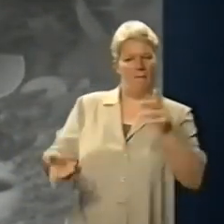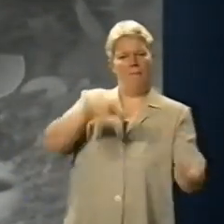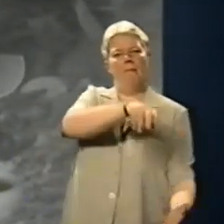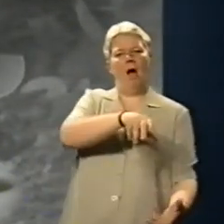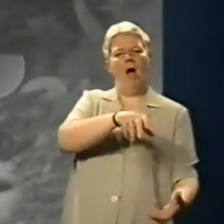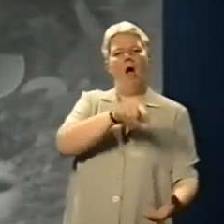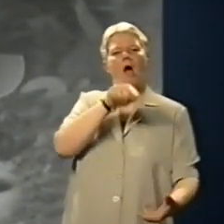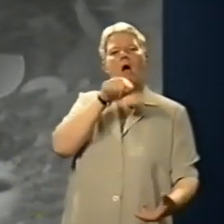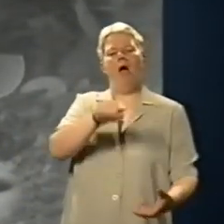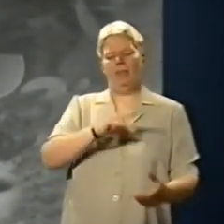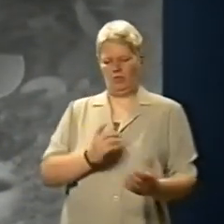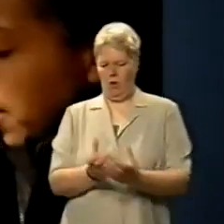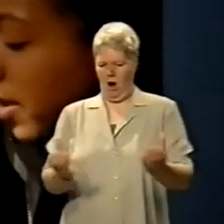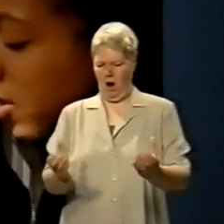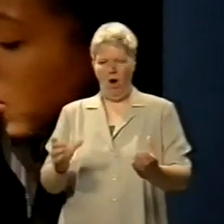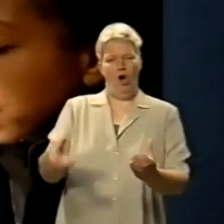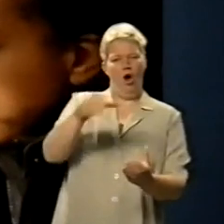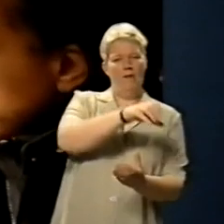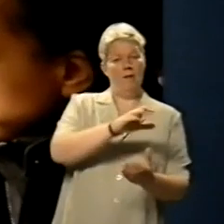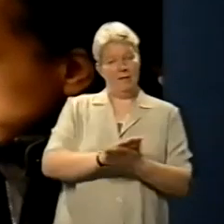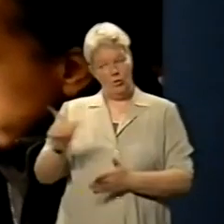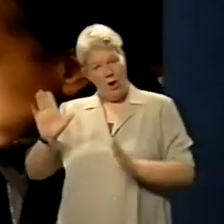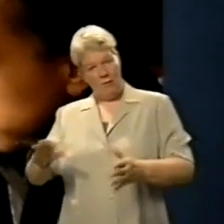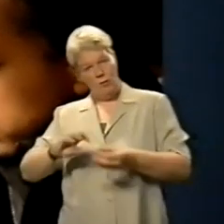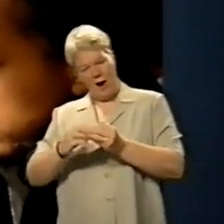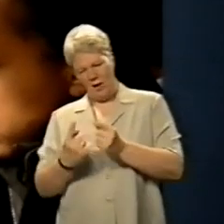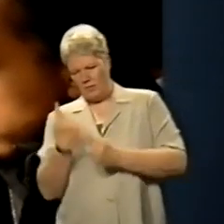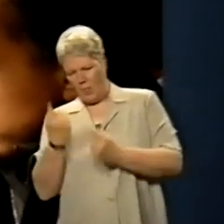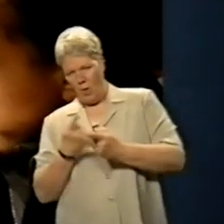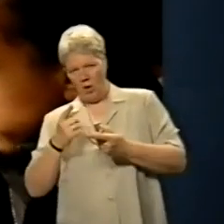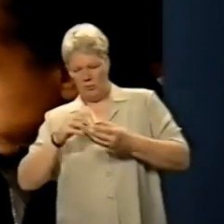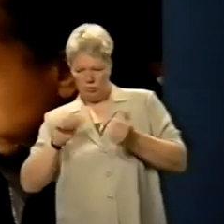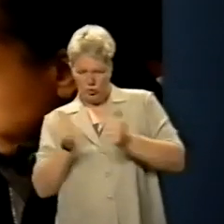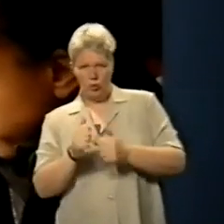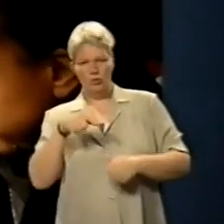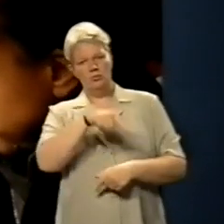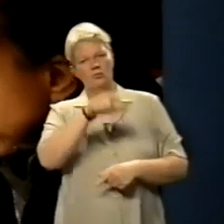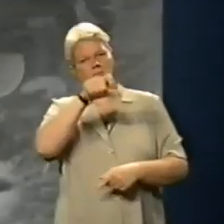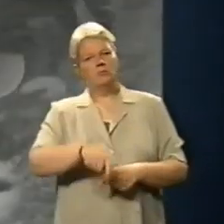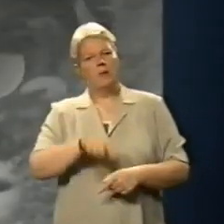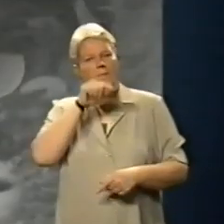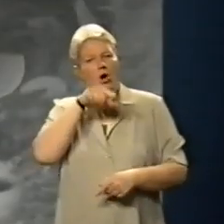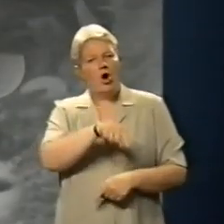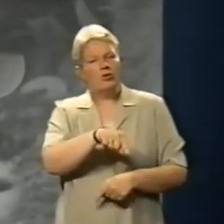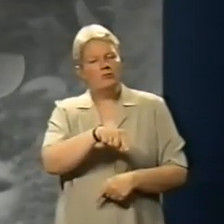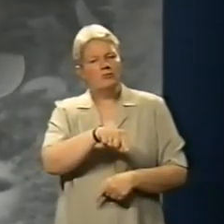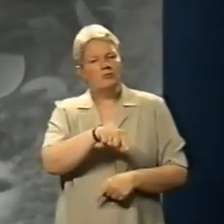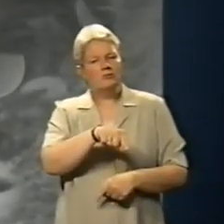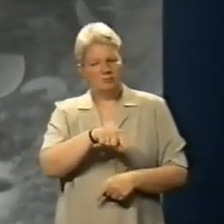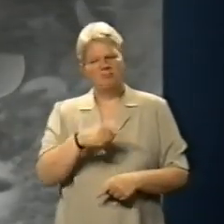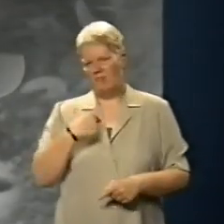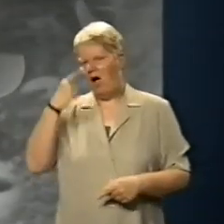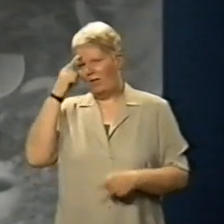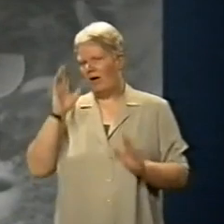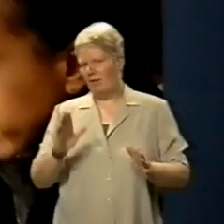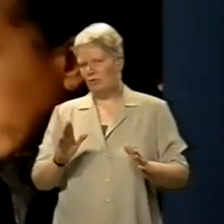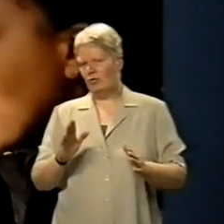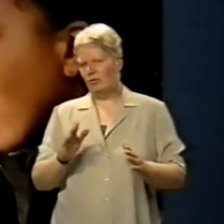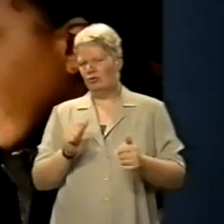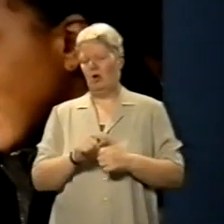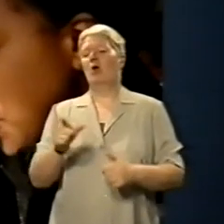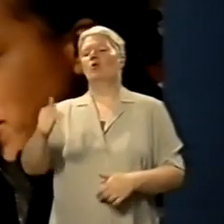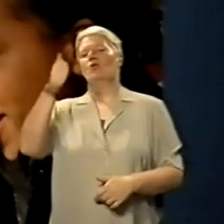It's come right off the stand. Would that mean that you'd maybe change the way you designed the hopper for Margaret Marie? Oh, think so. At least